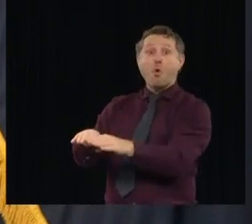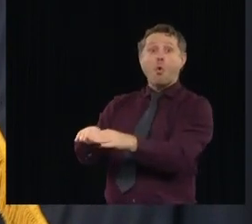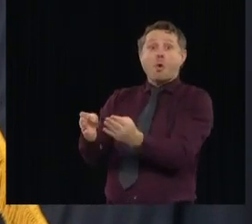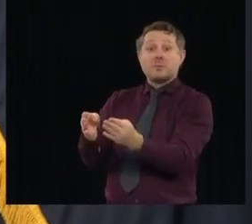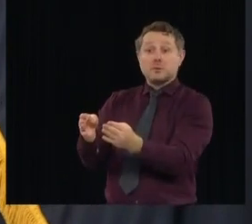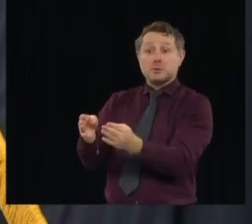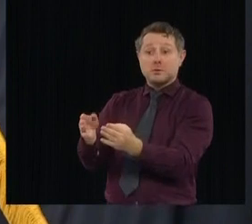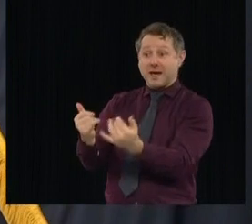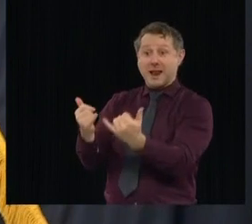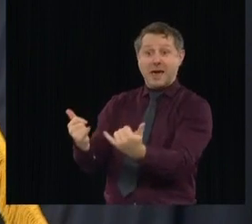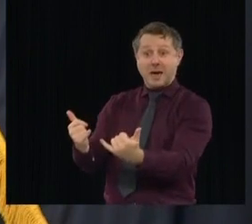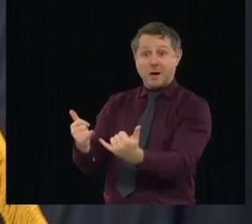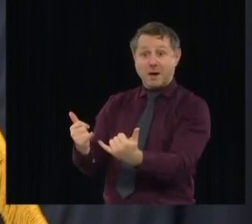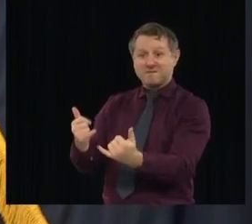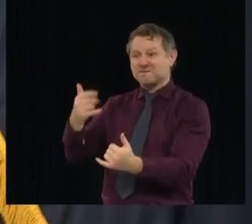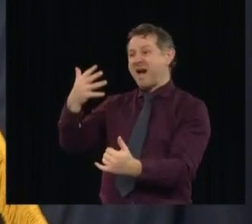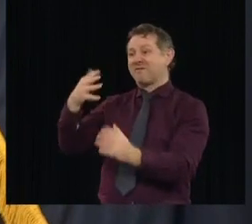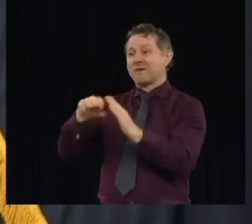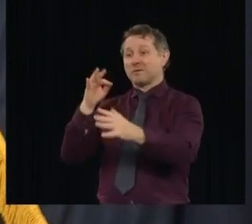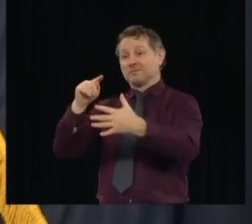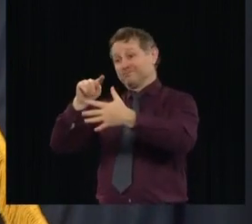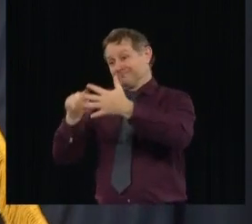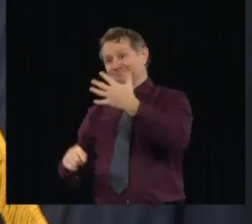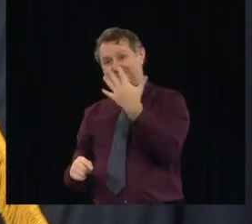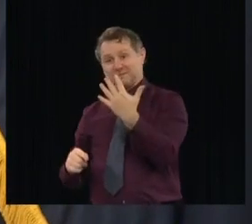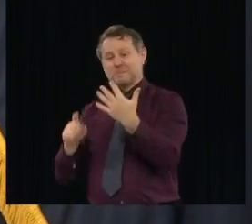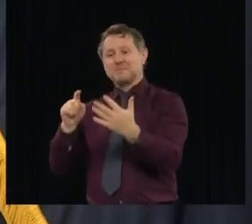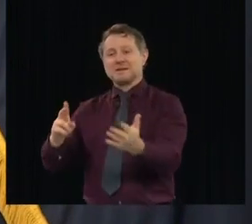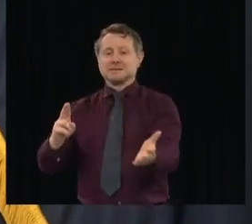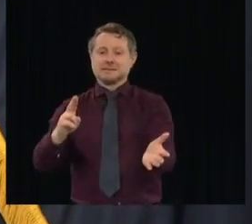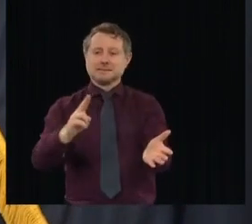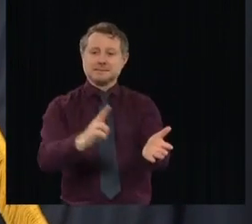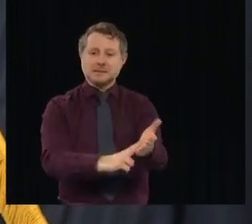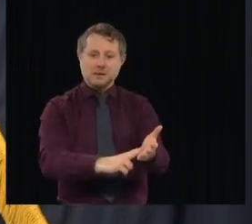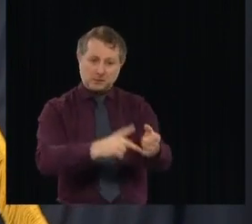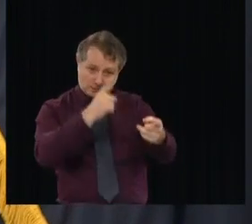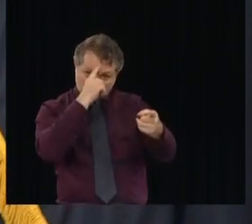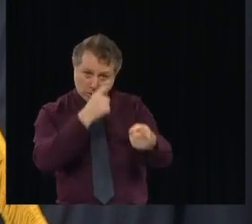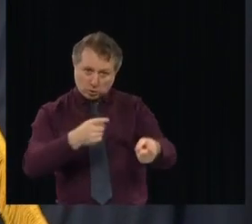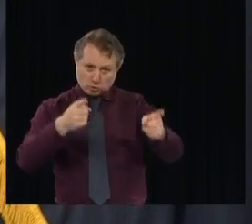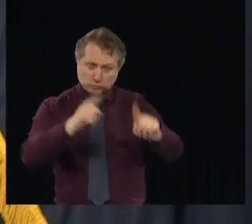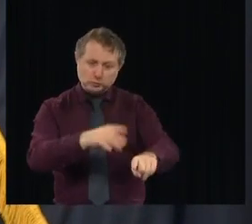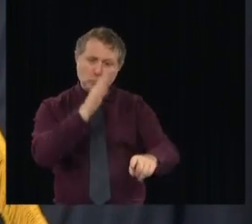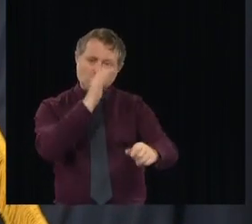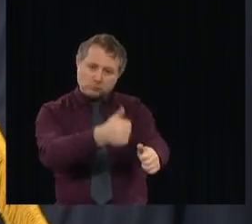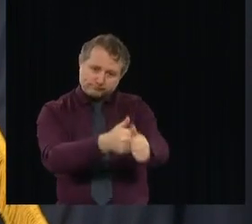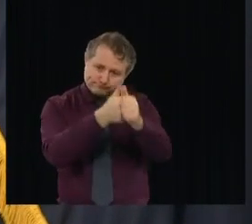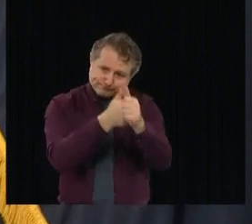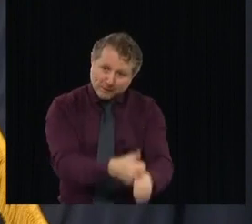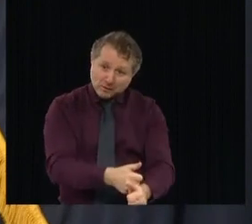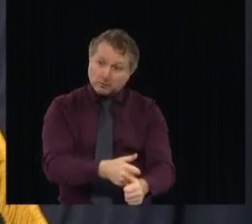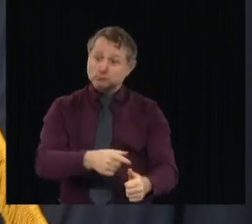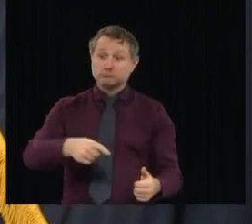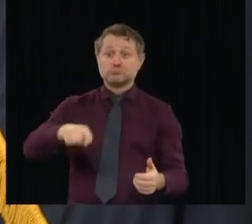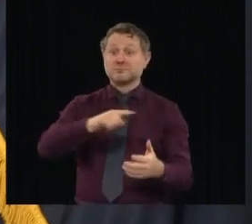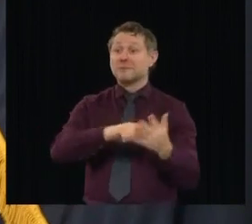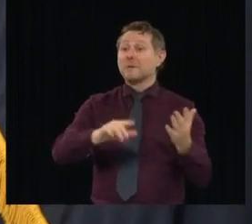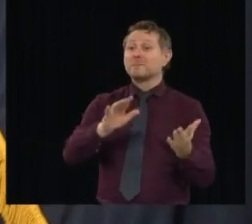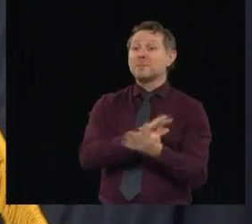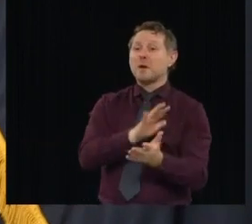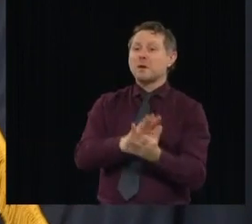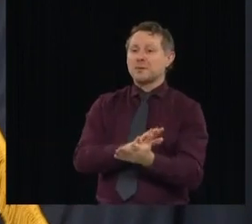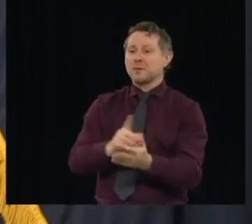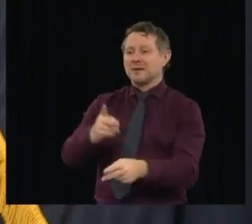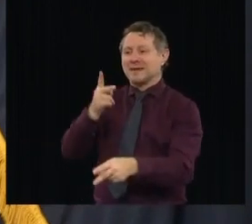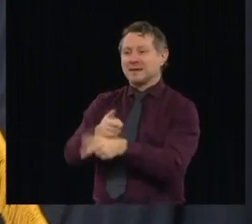can open, they sign a compliance agreement. And that compliance agreement is kept on the premises.